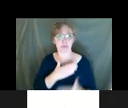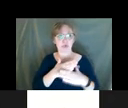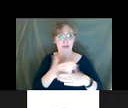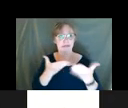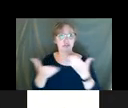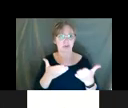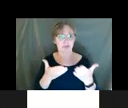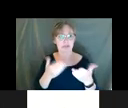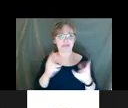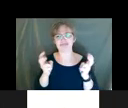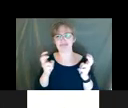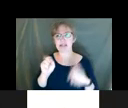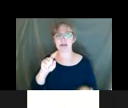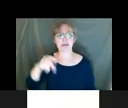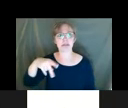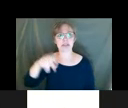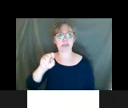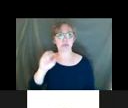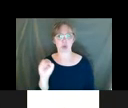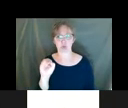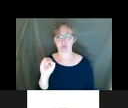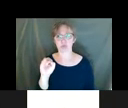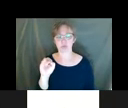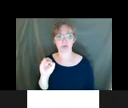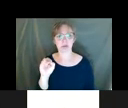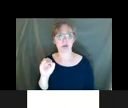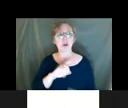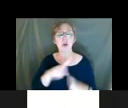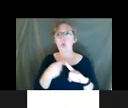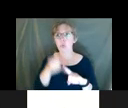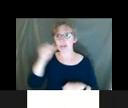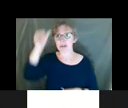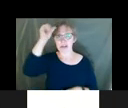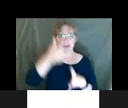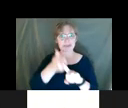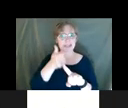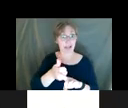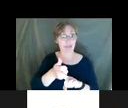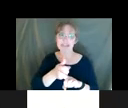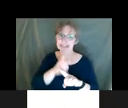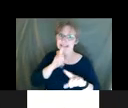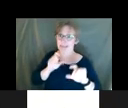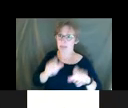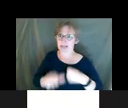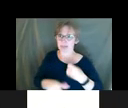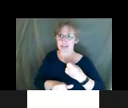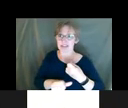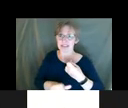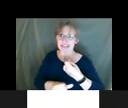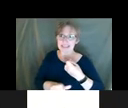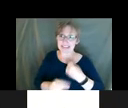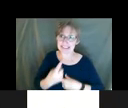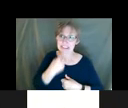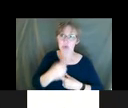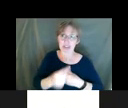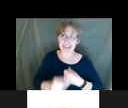STIPSA. When an adult is at imminent risk of death or serious physical harm, is